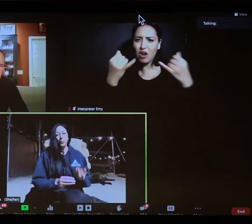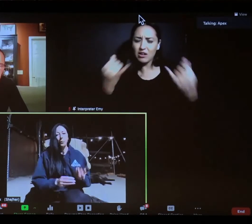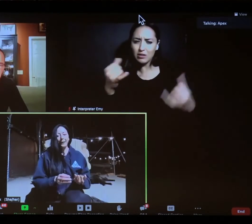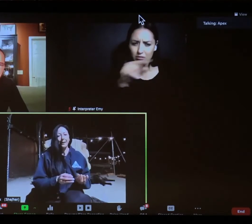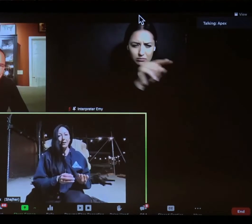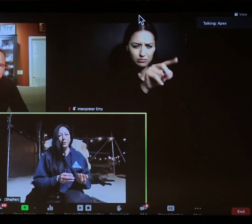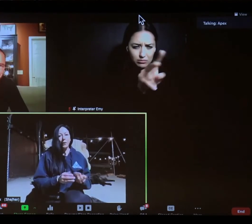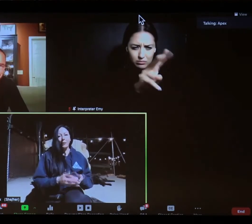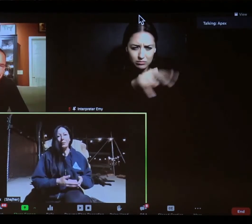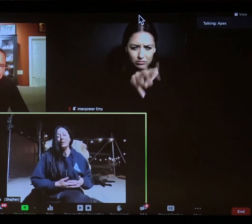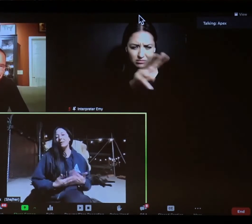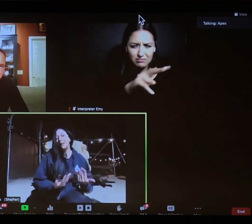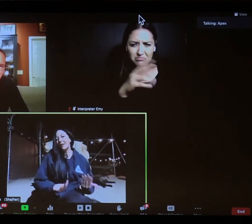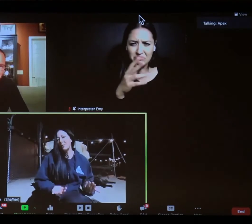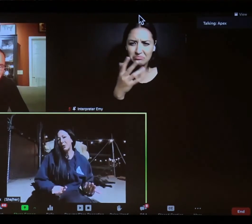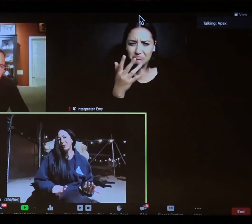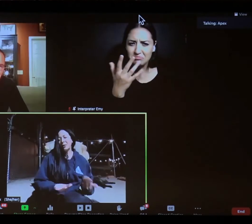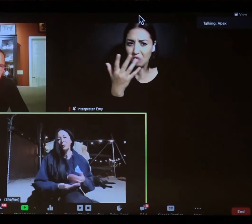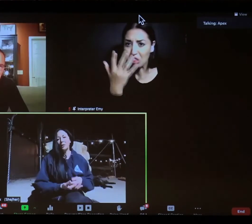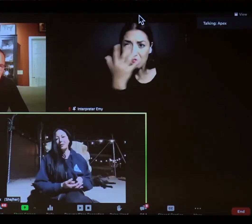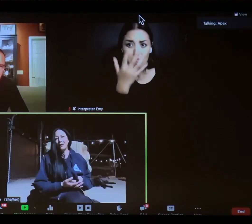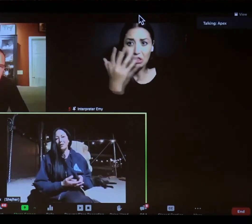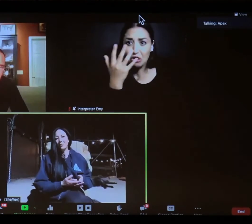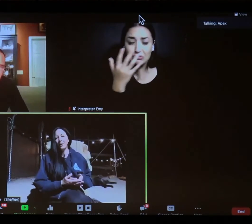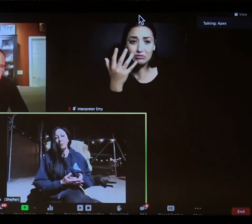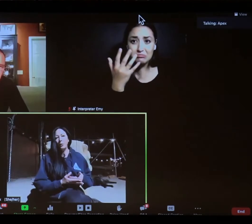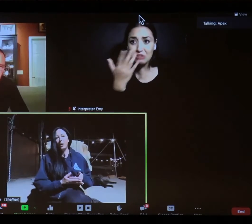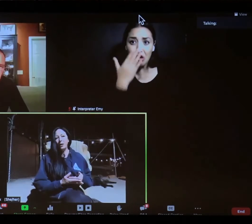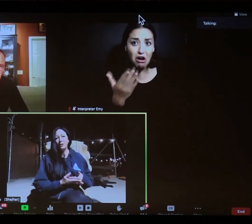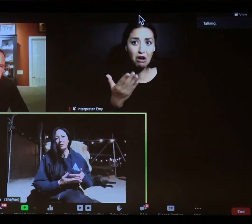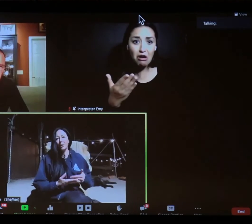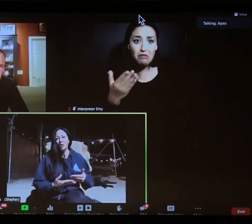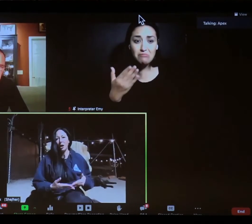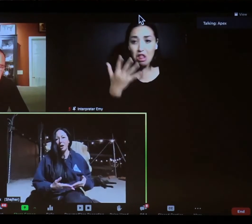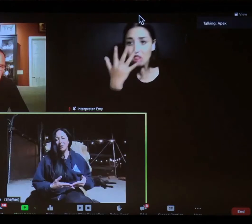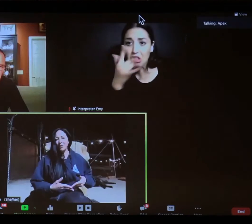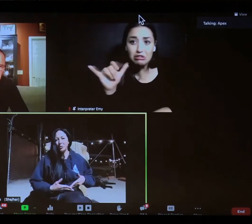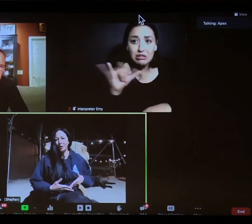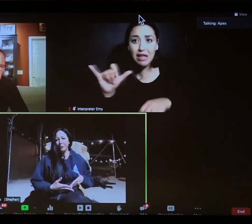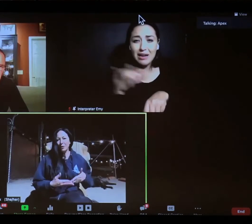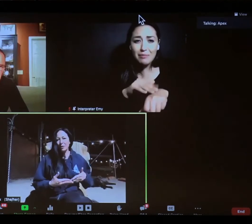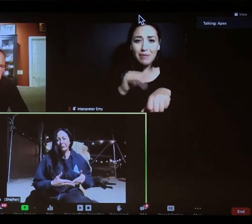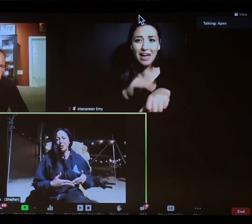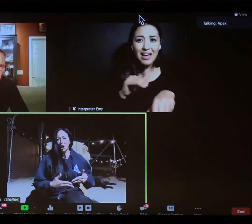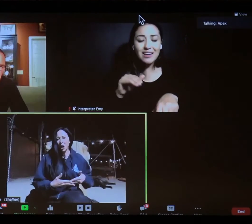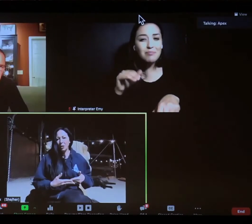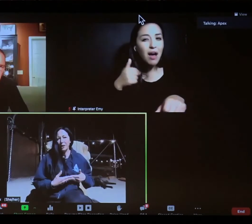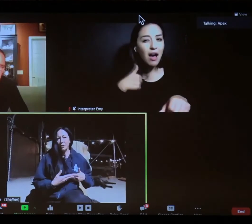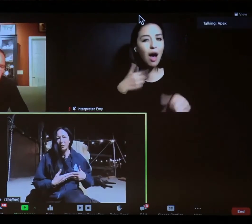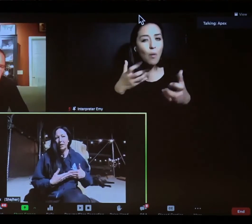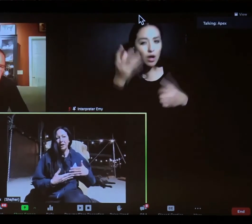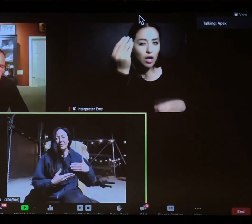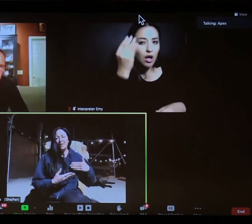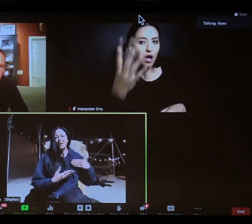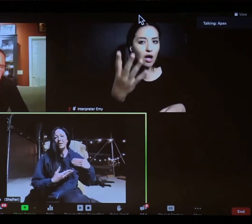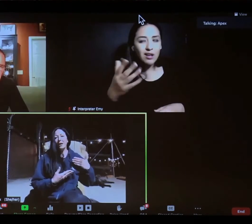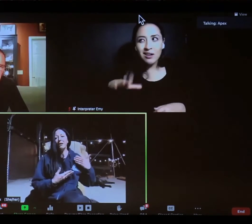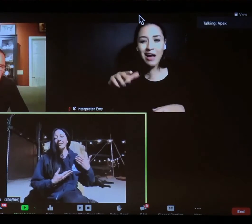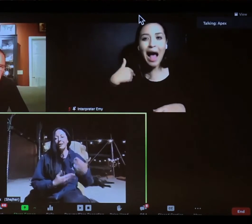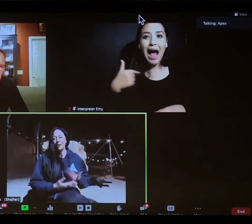But what I wanted to say to that person was, yes, but this is our job. This is a 24/7 job, and we spend